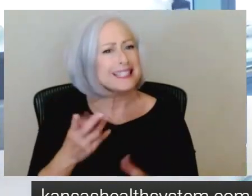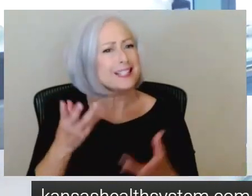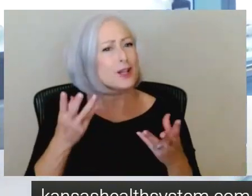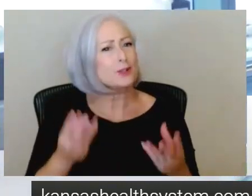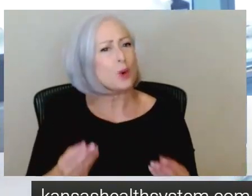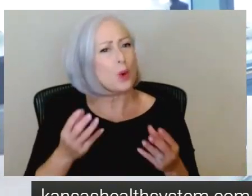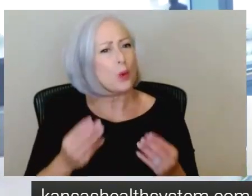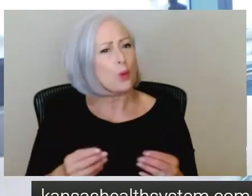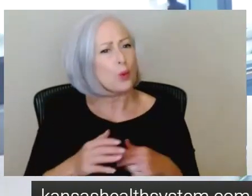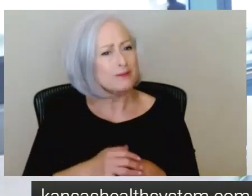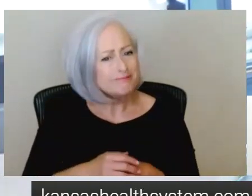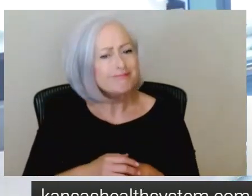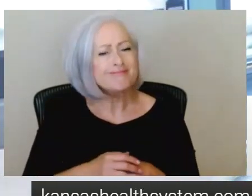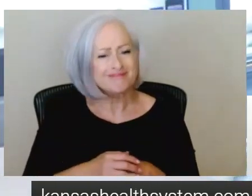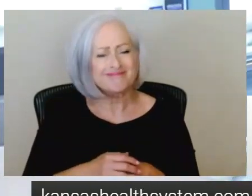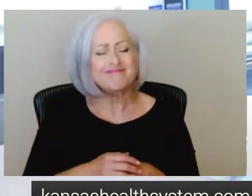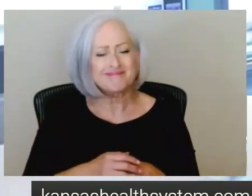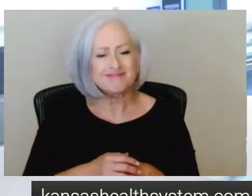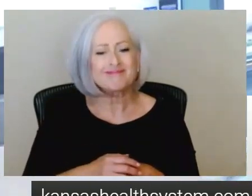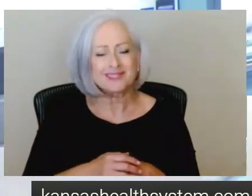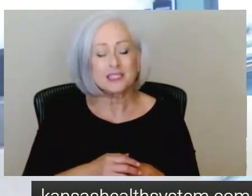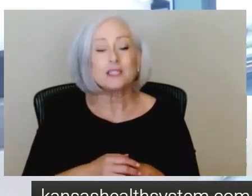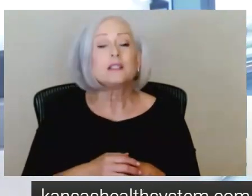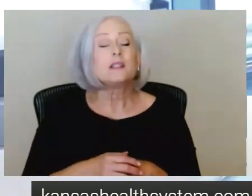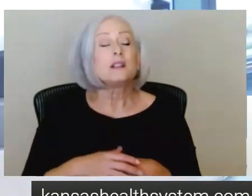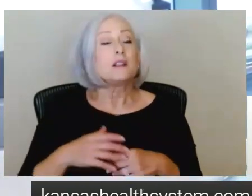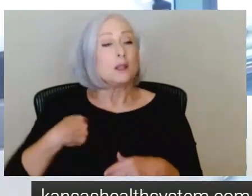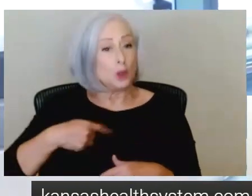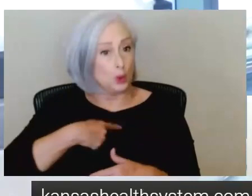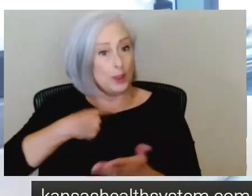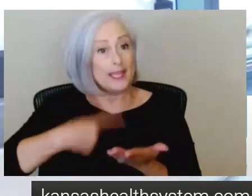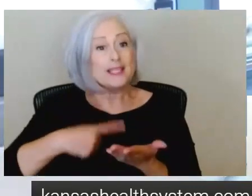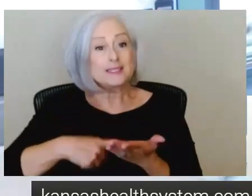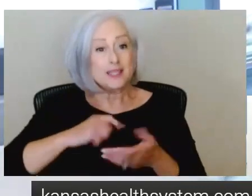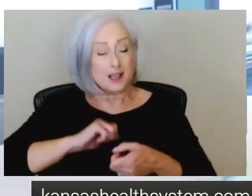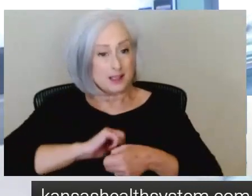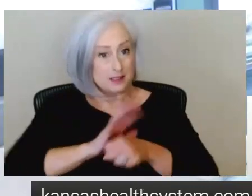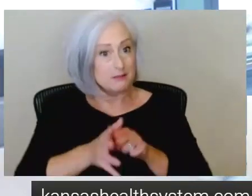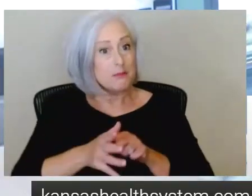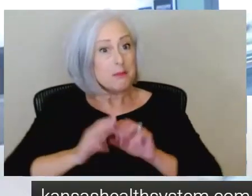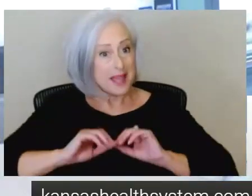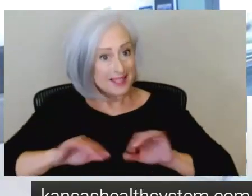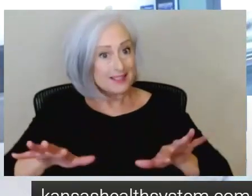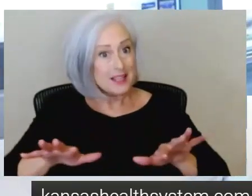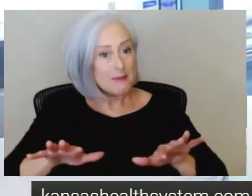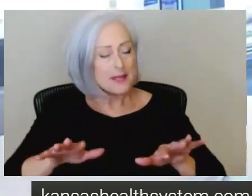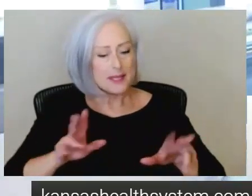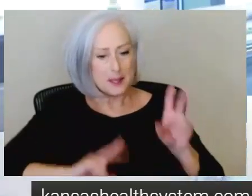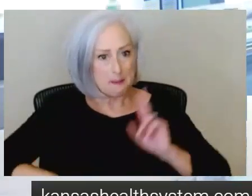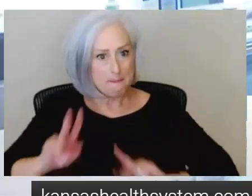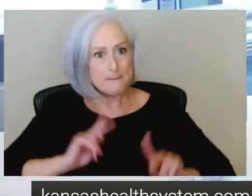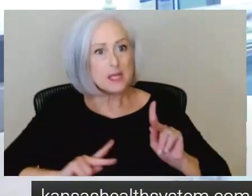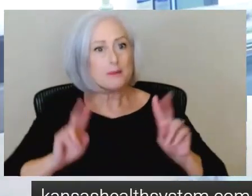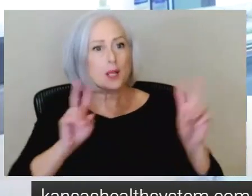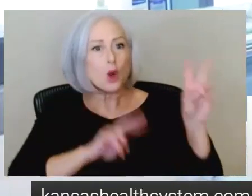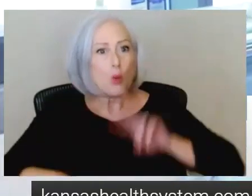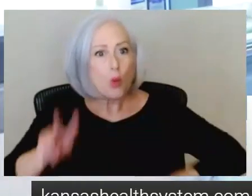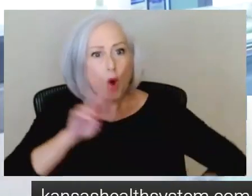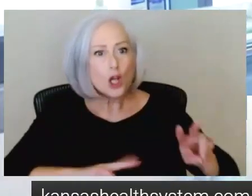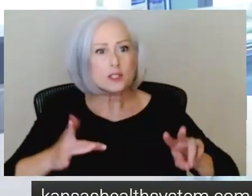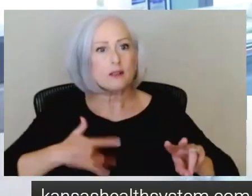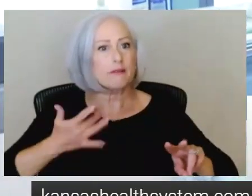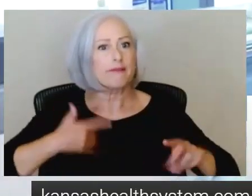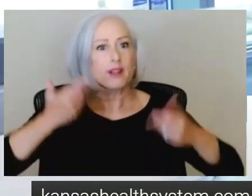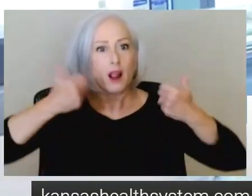When we talk about the pandemic and people are watching this right now and they feel like they're so overwhelmed with everything